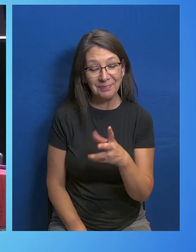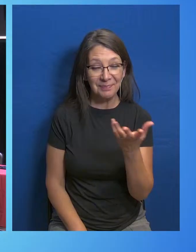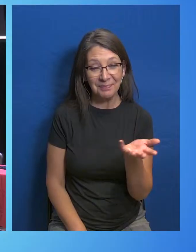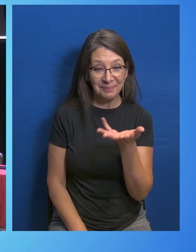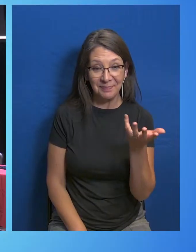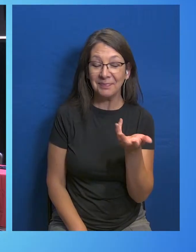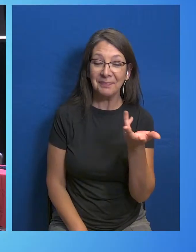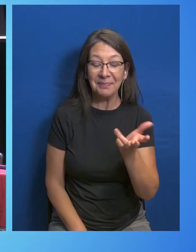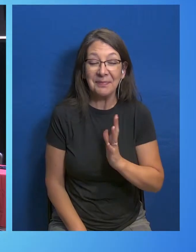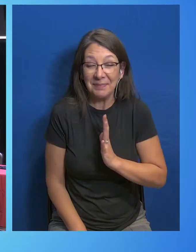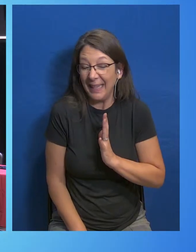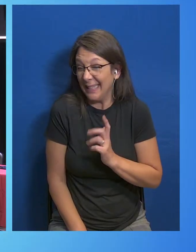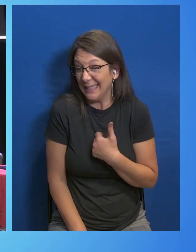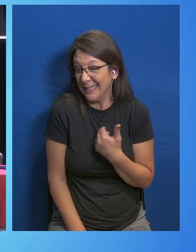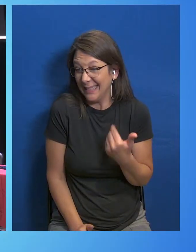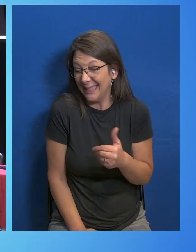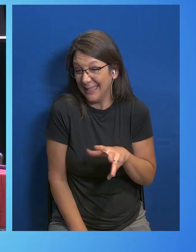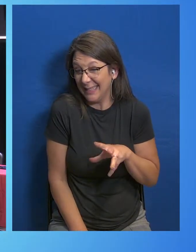I will accept.